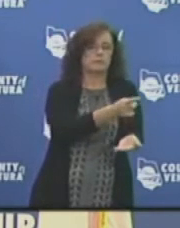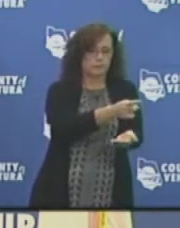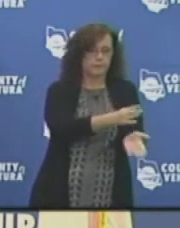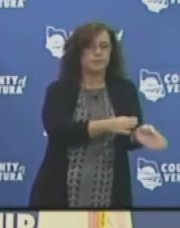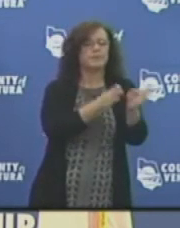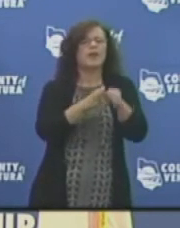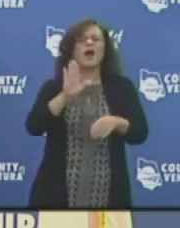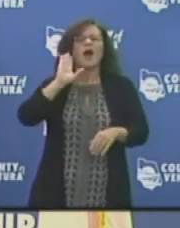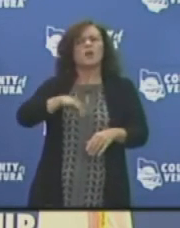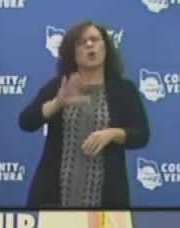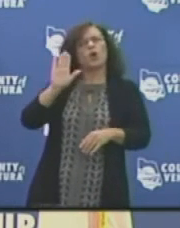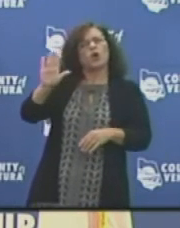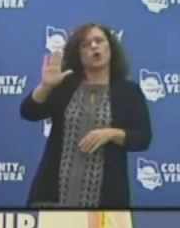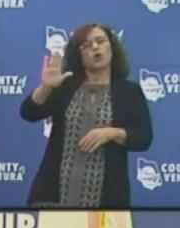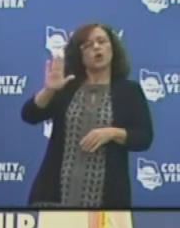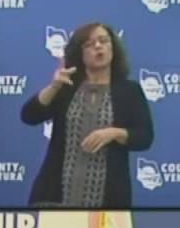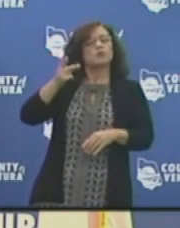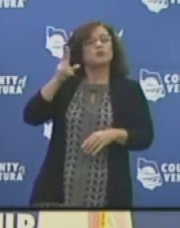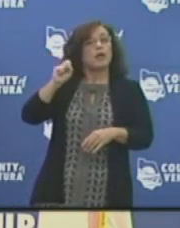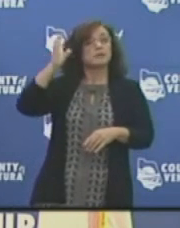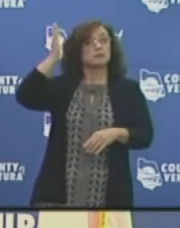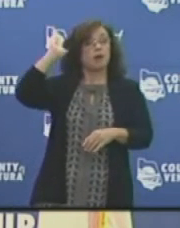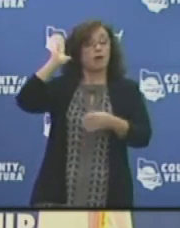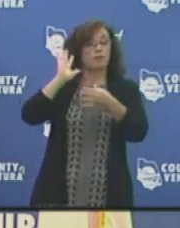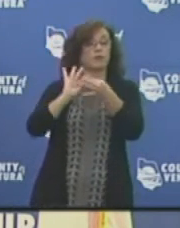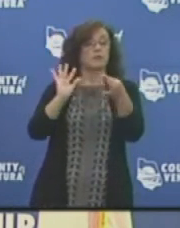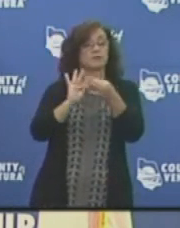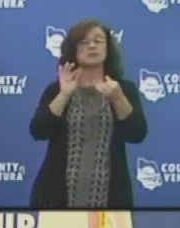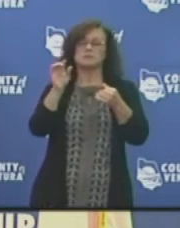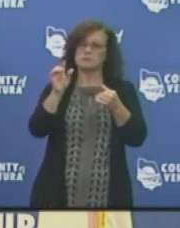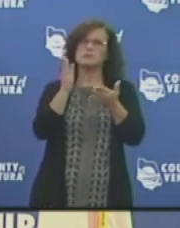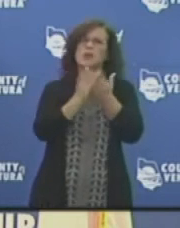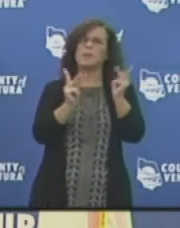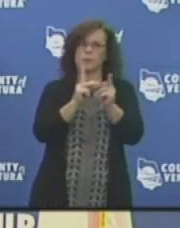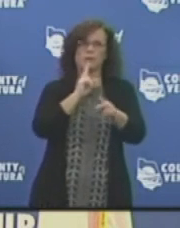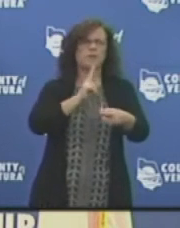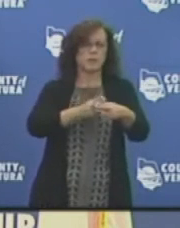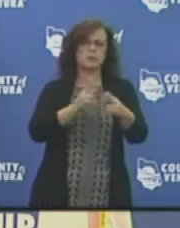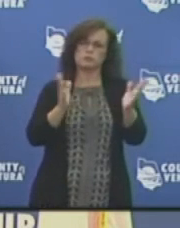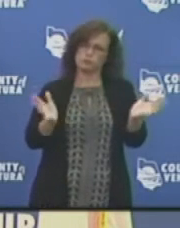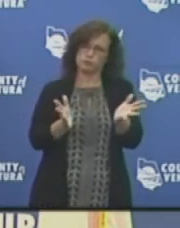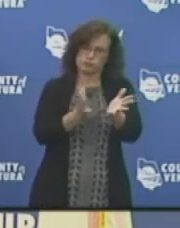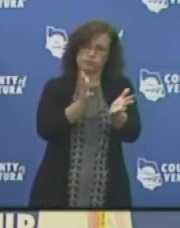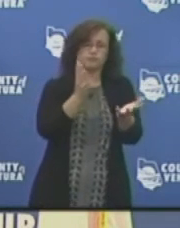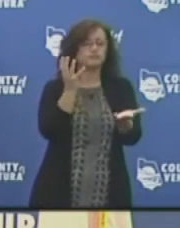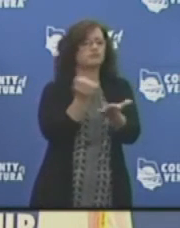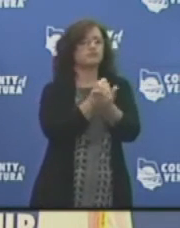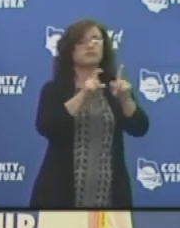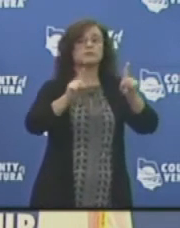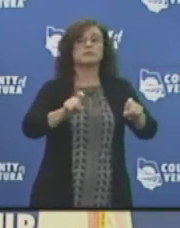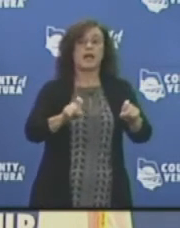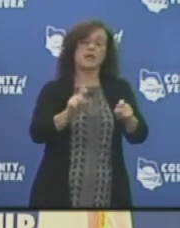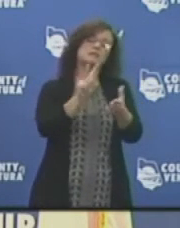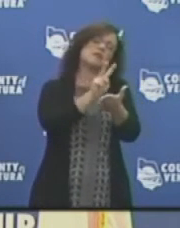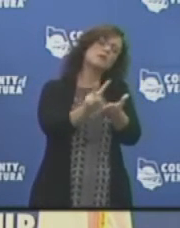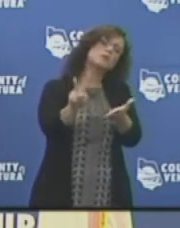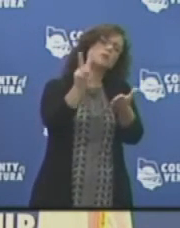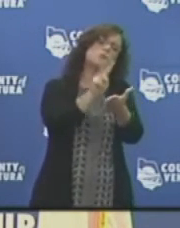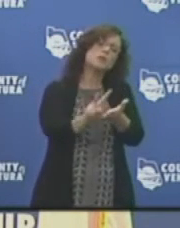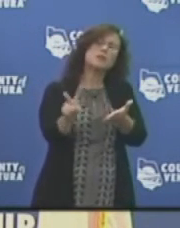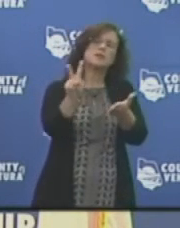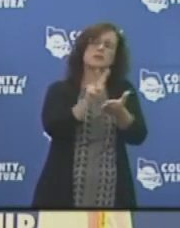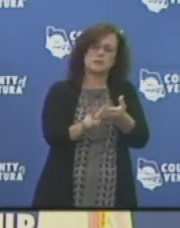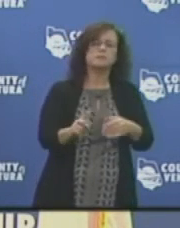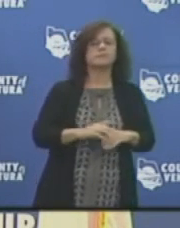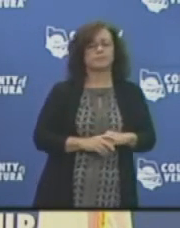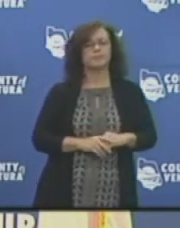previous press releases where you've been urged to, every 2 or 3 weeks, get tested. What we know is the first